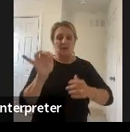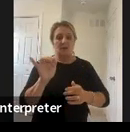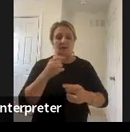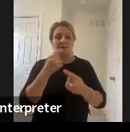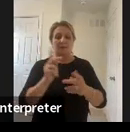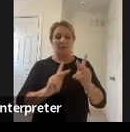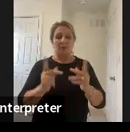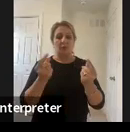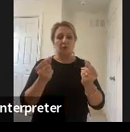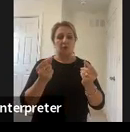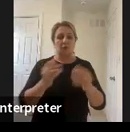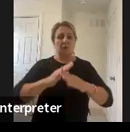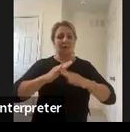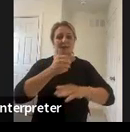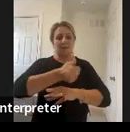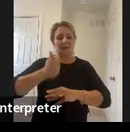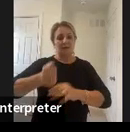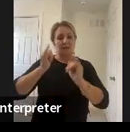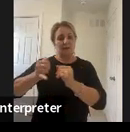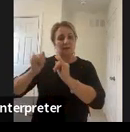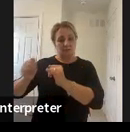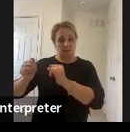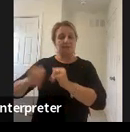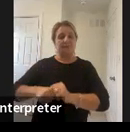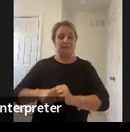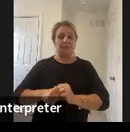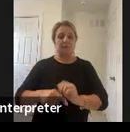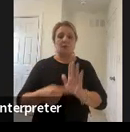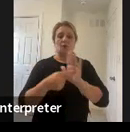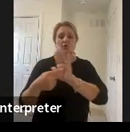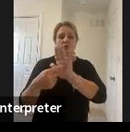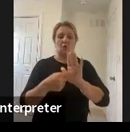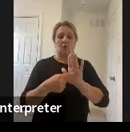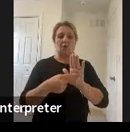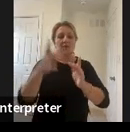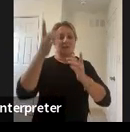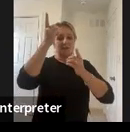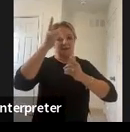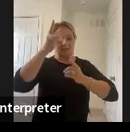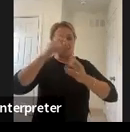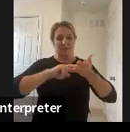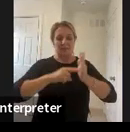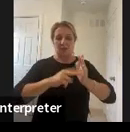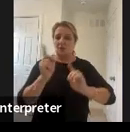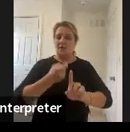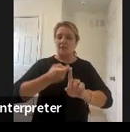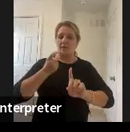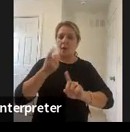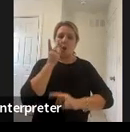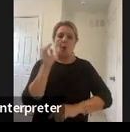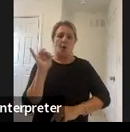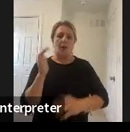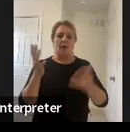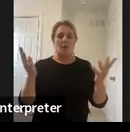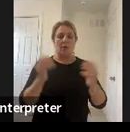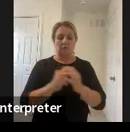individual basis to protect themselves. We will start off with an overview of monkeypox as a disease, where it came from, and what it looks like. We